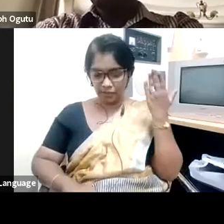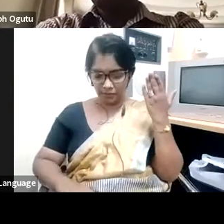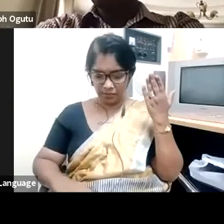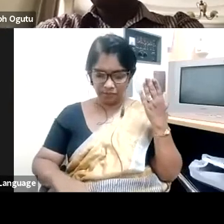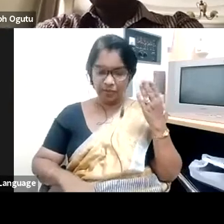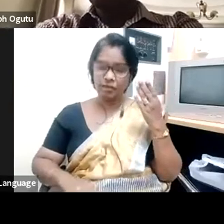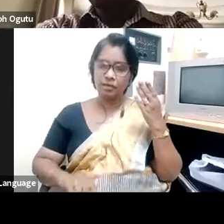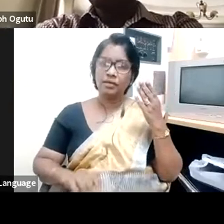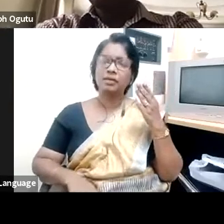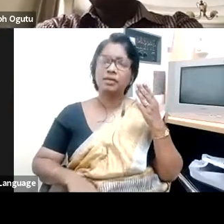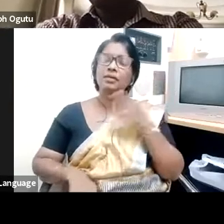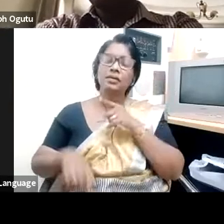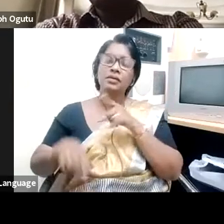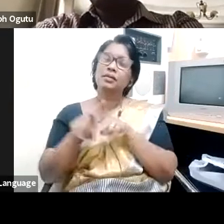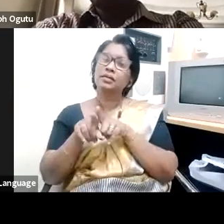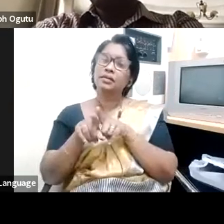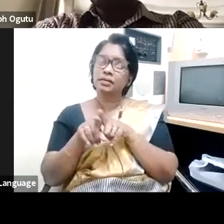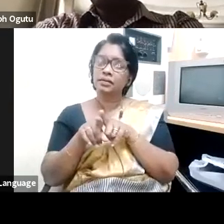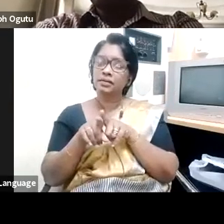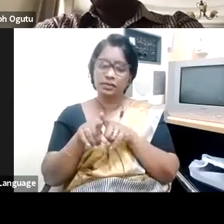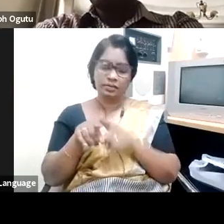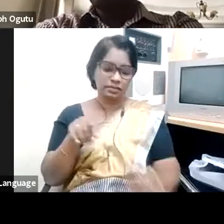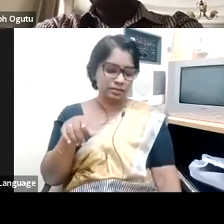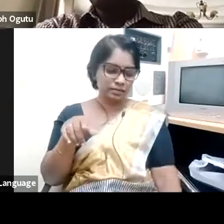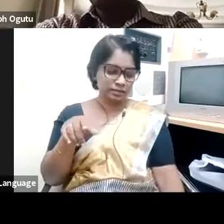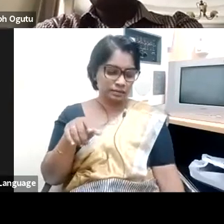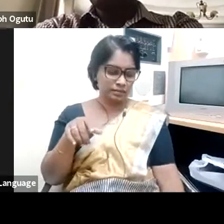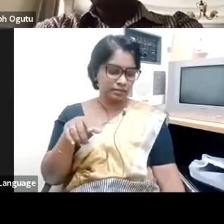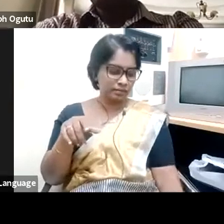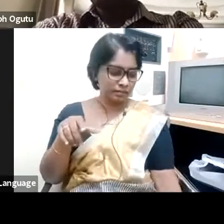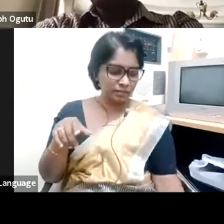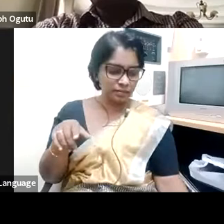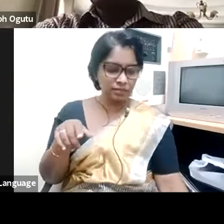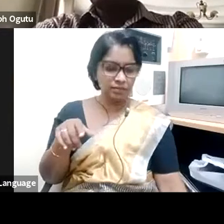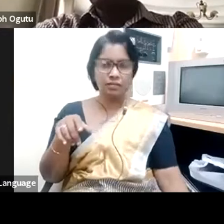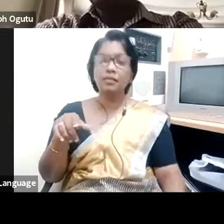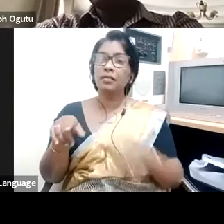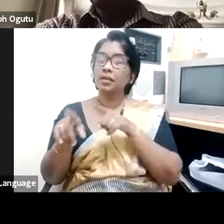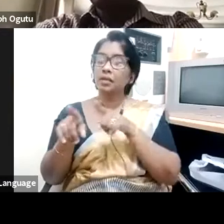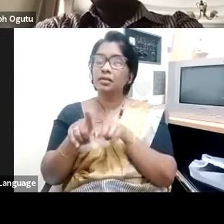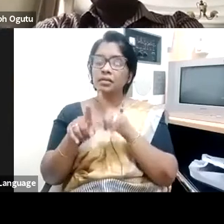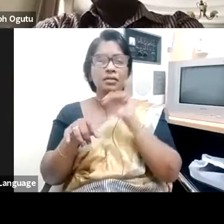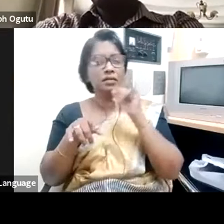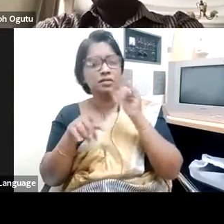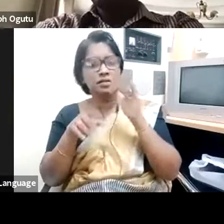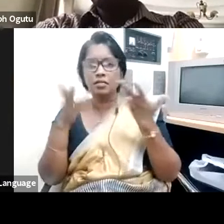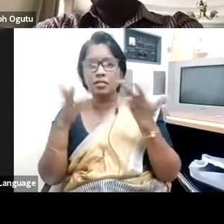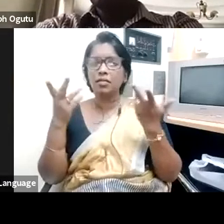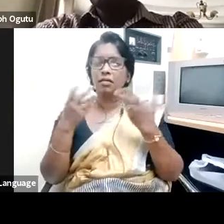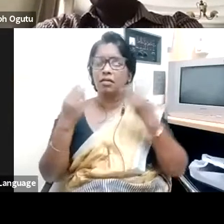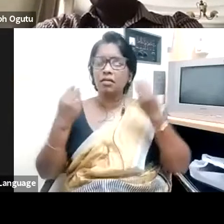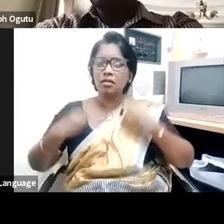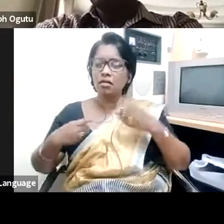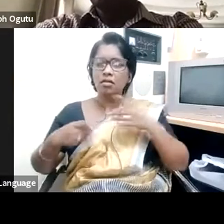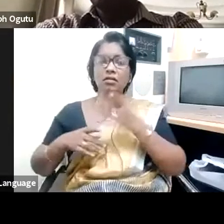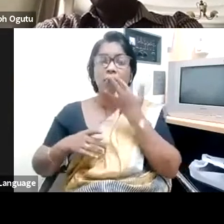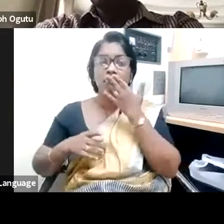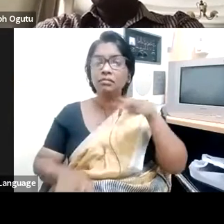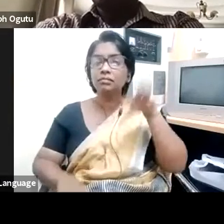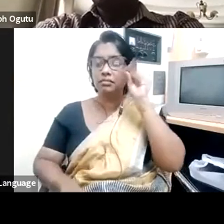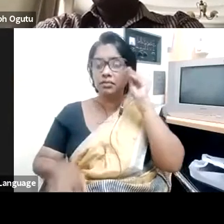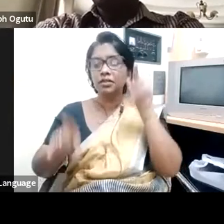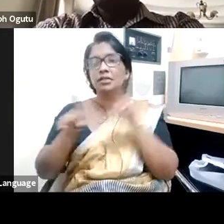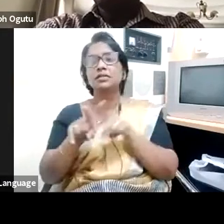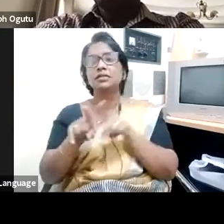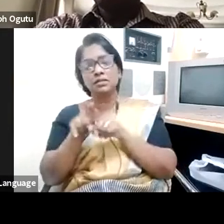show a different aspect to failure. So it may perhaps not be a failure, but a learning if you create if you facilitate it differently. So, you